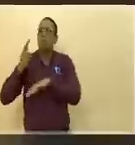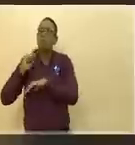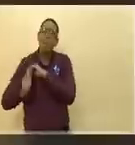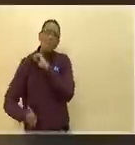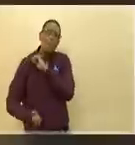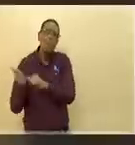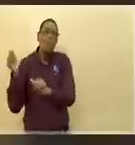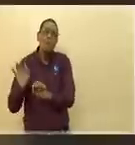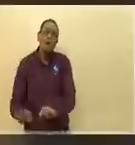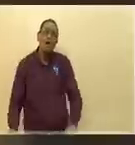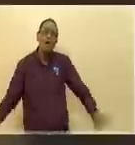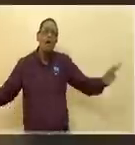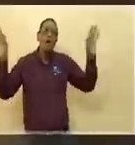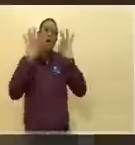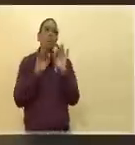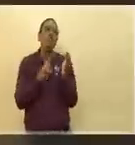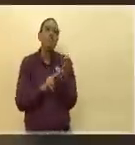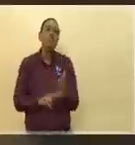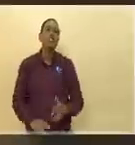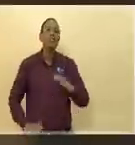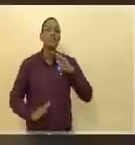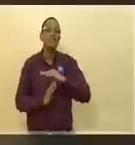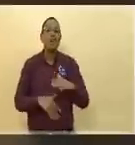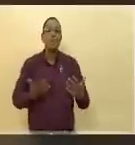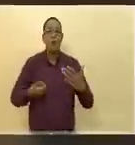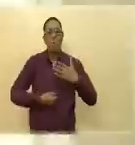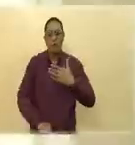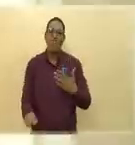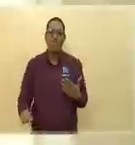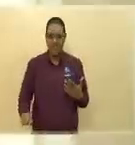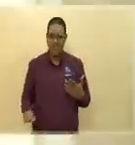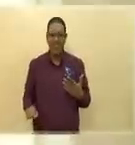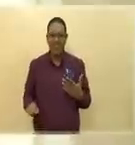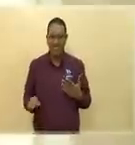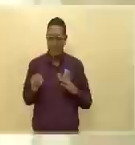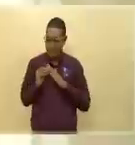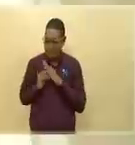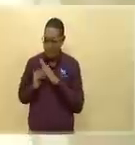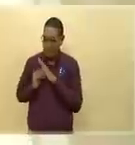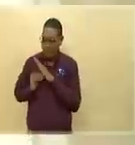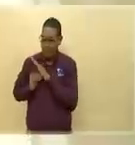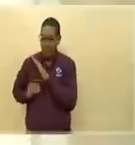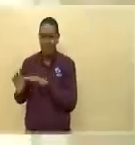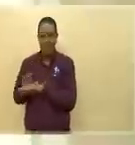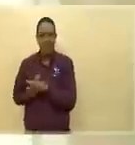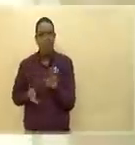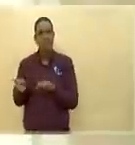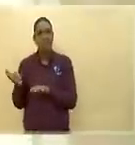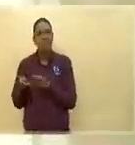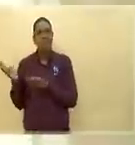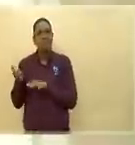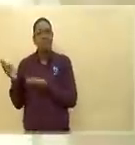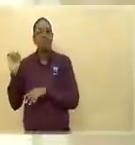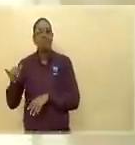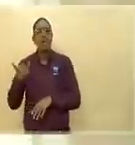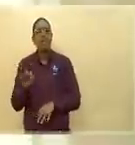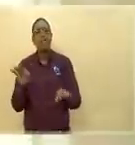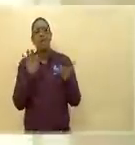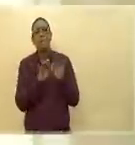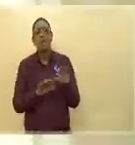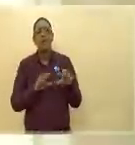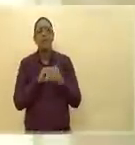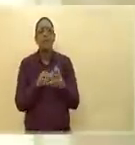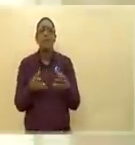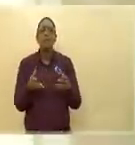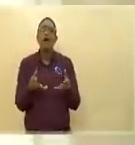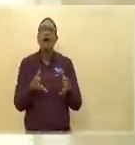important registry of all, births. This work, in addition to the intrinsic importance of